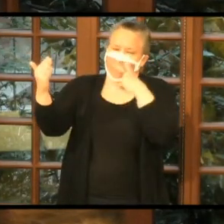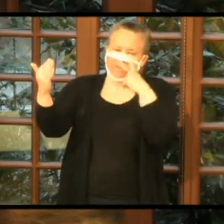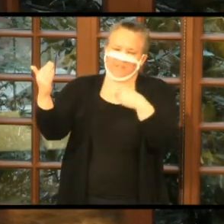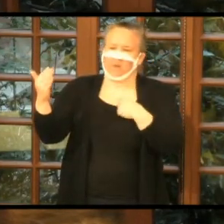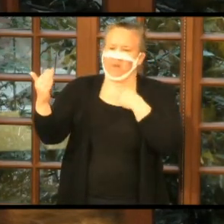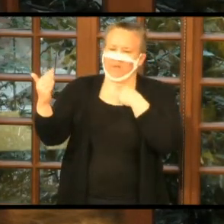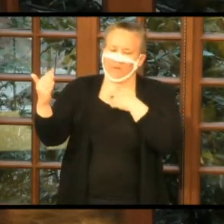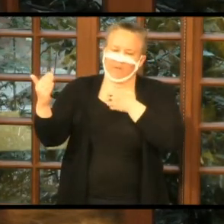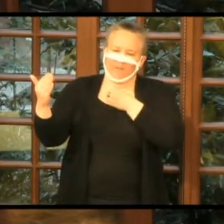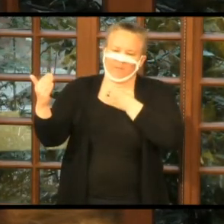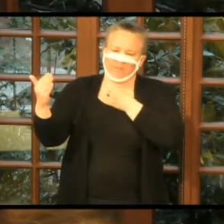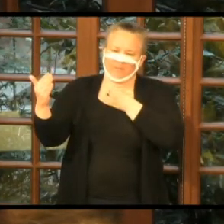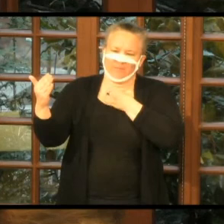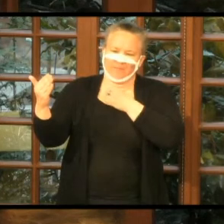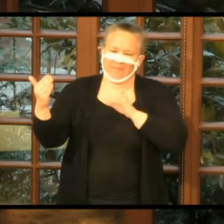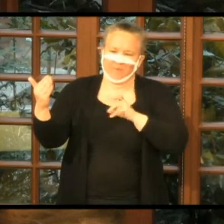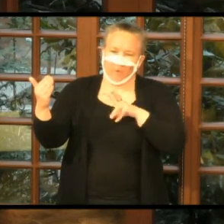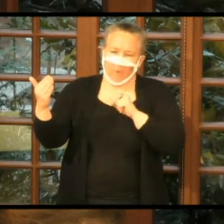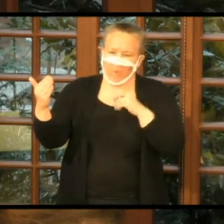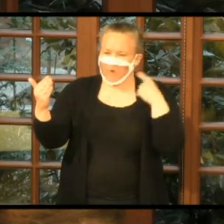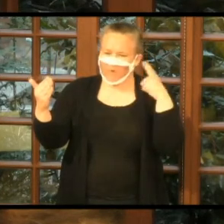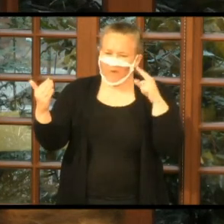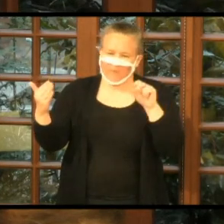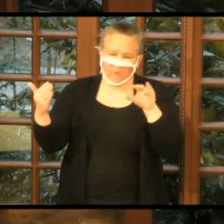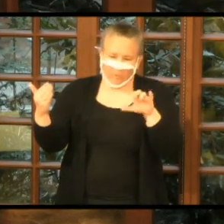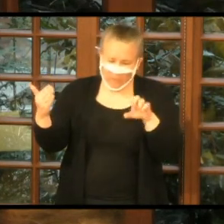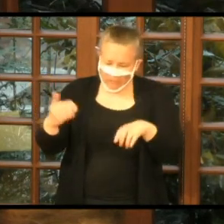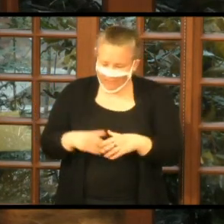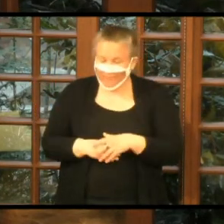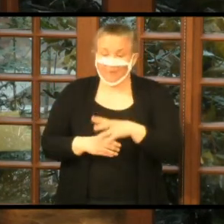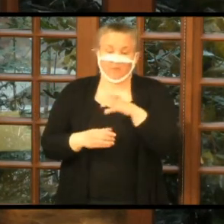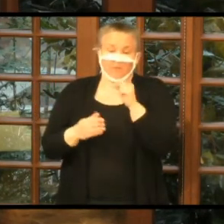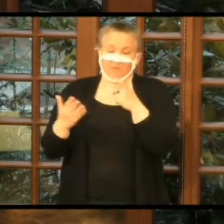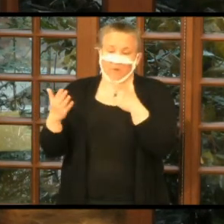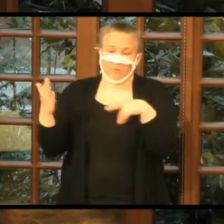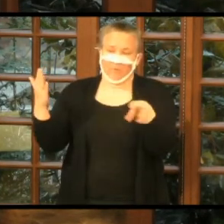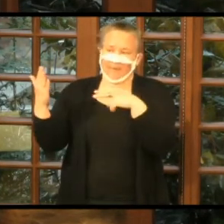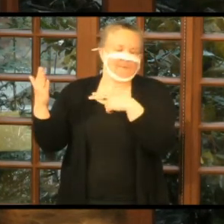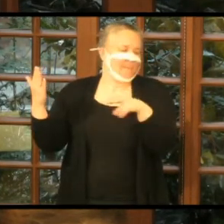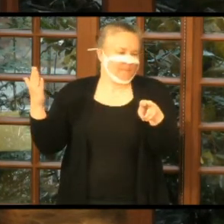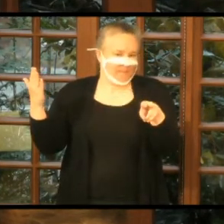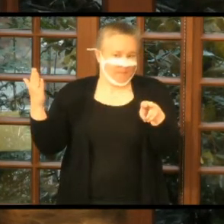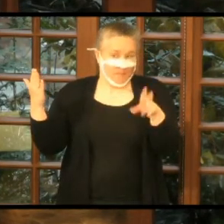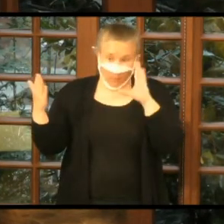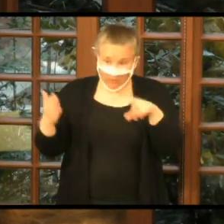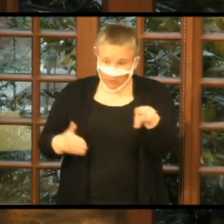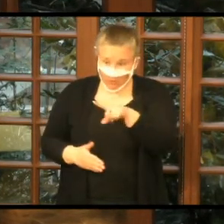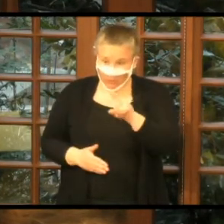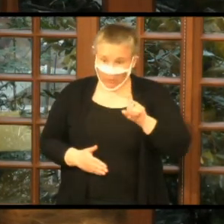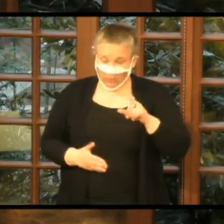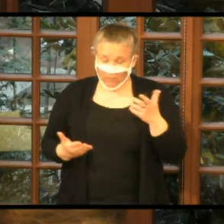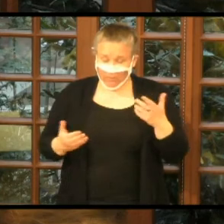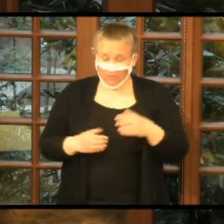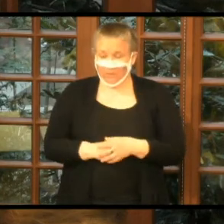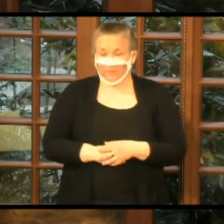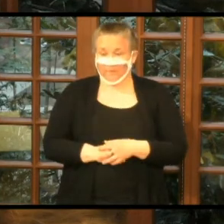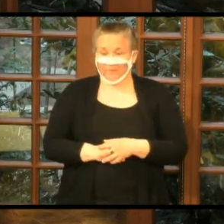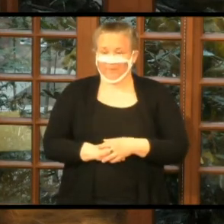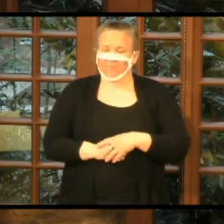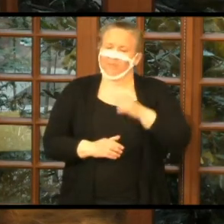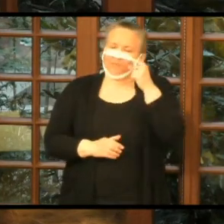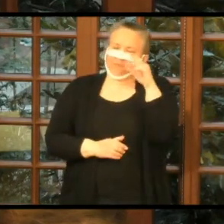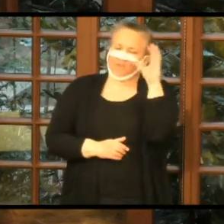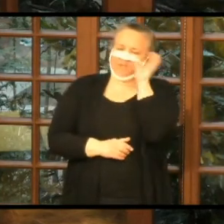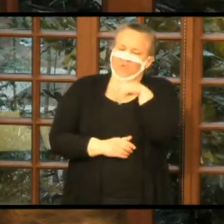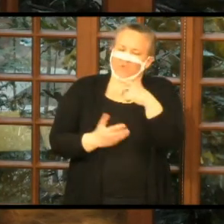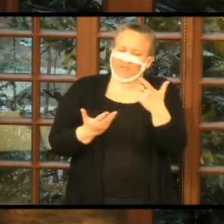throat humming its own crazed tune. So she doesn't look. Would you? It's